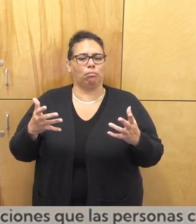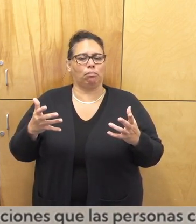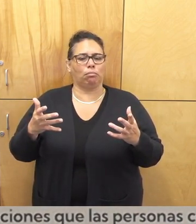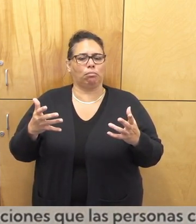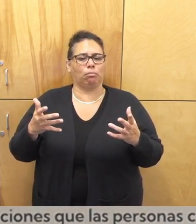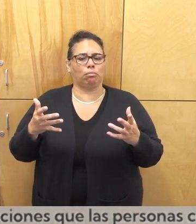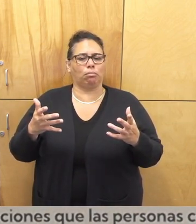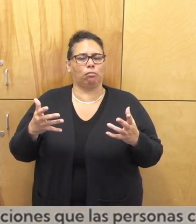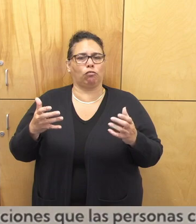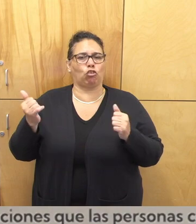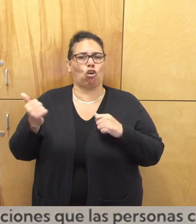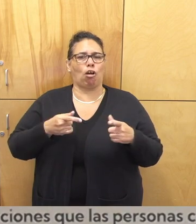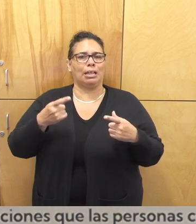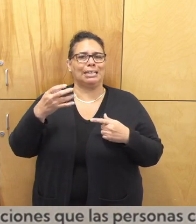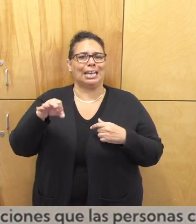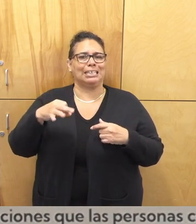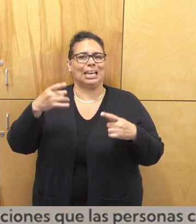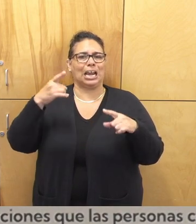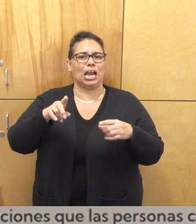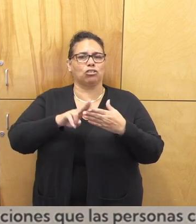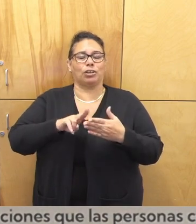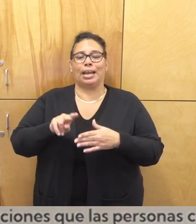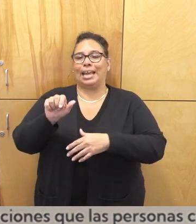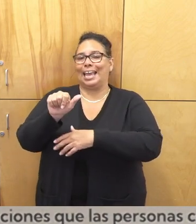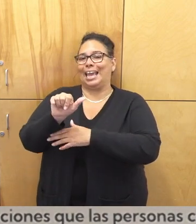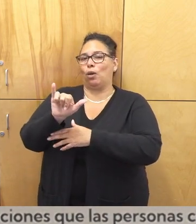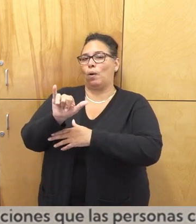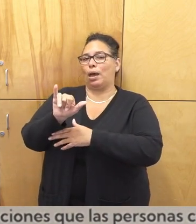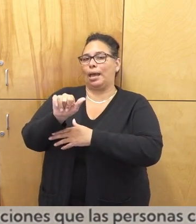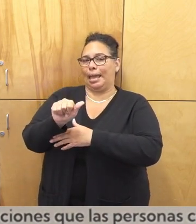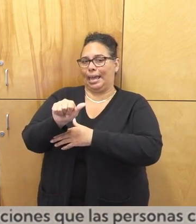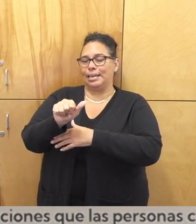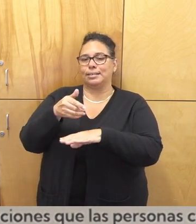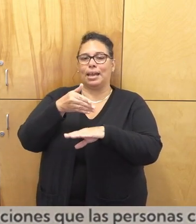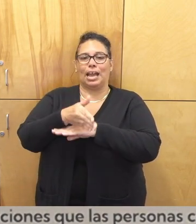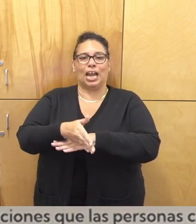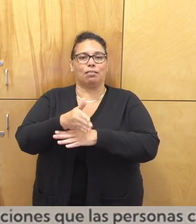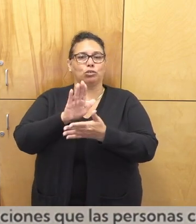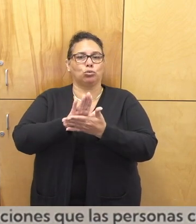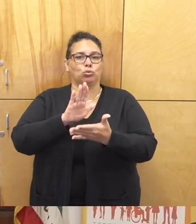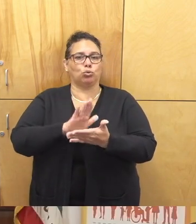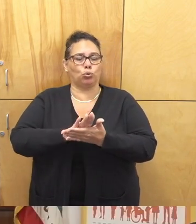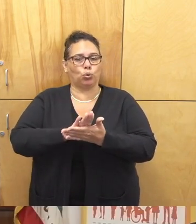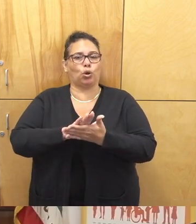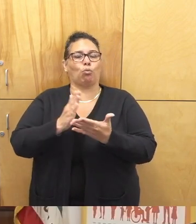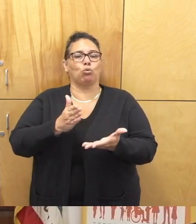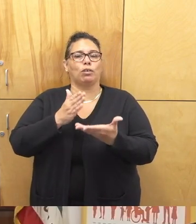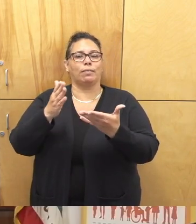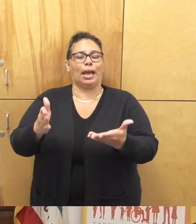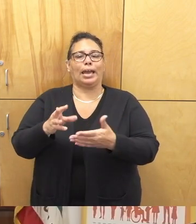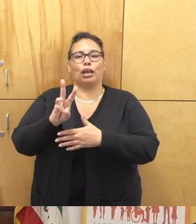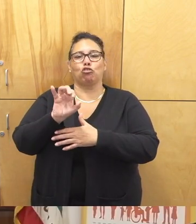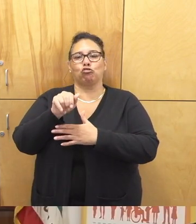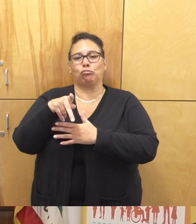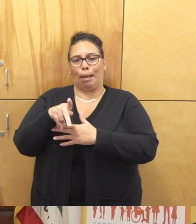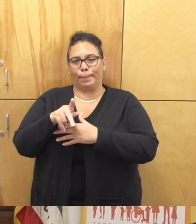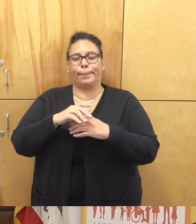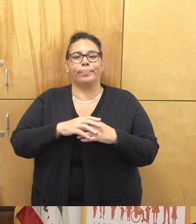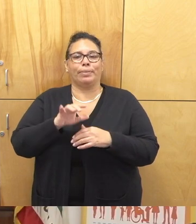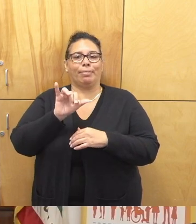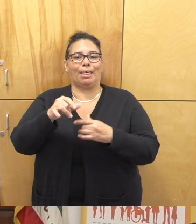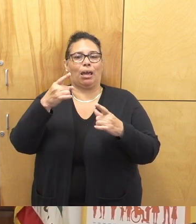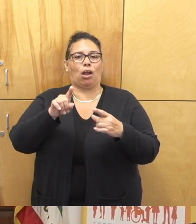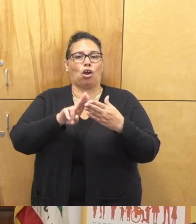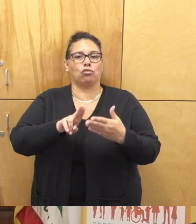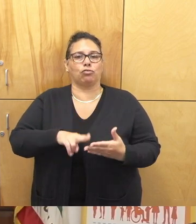19 contracts? Yeah, so AYA is one of our after-school providers through our RAP and ELOP program. So this contract